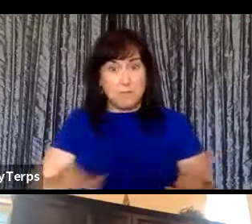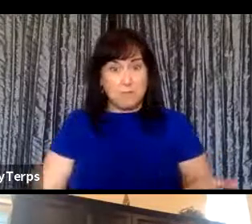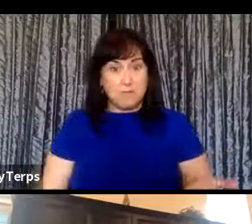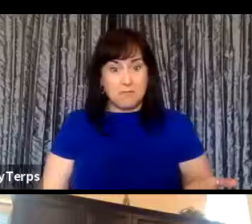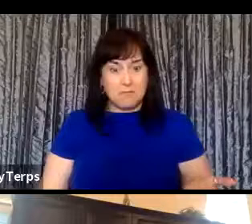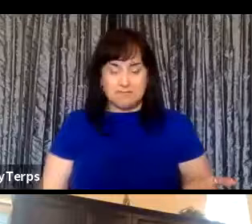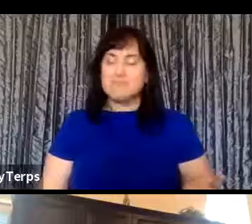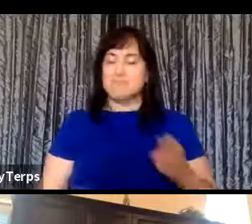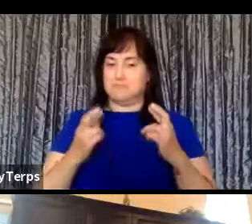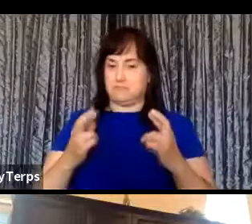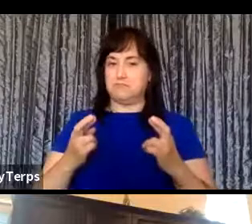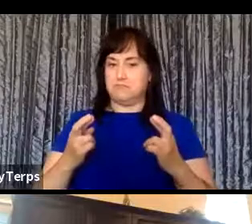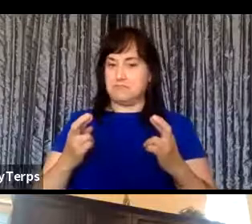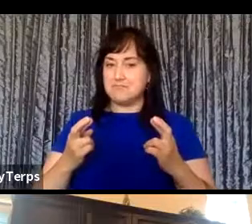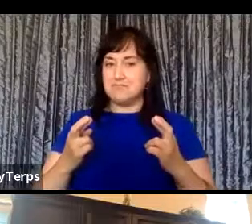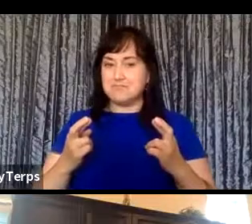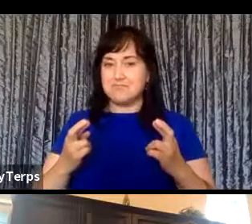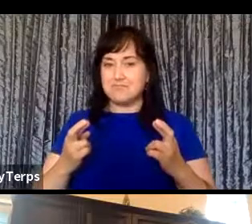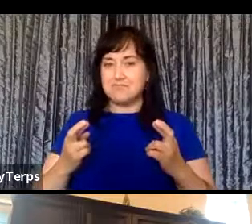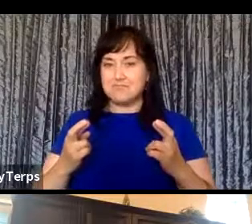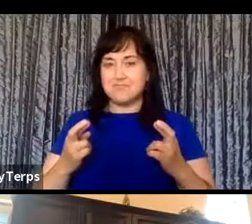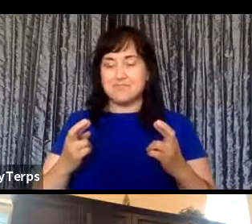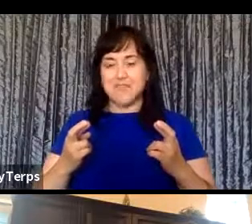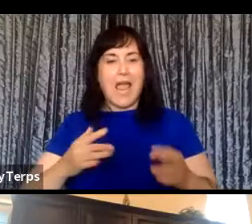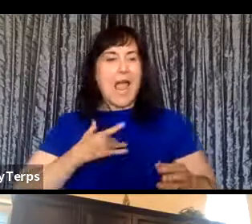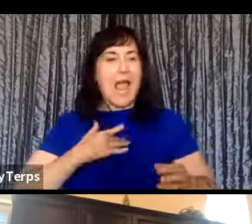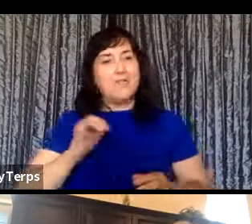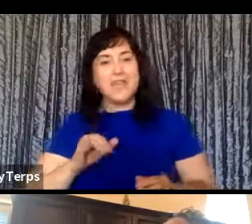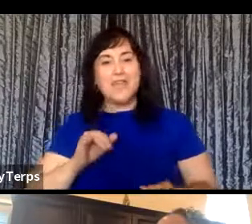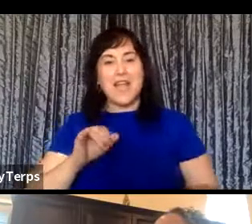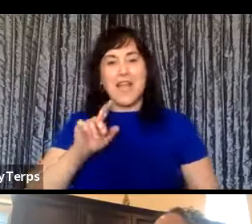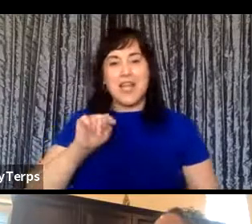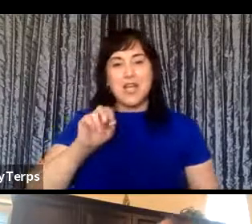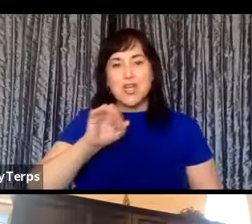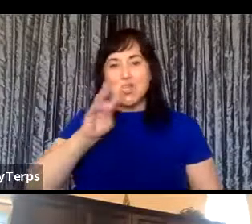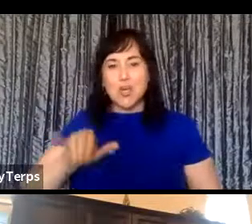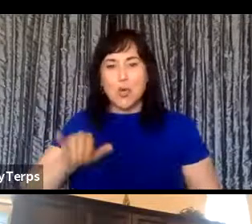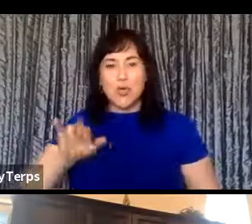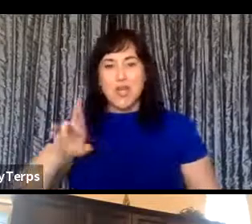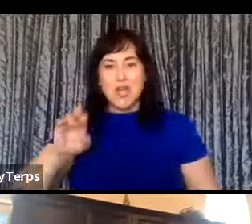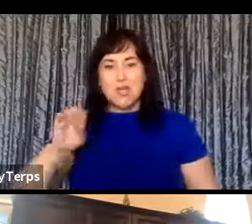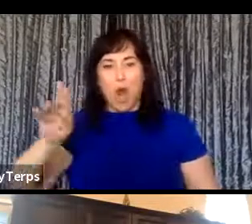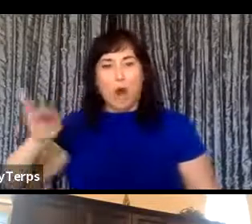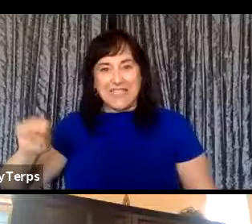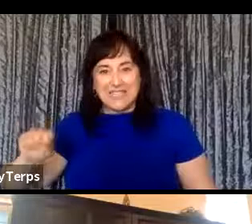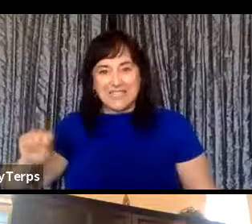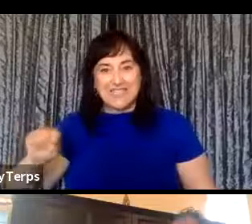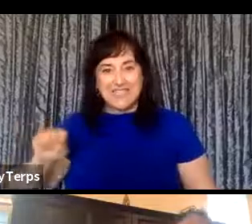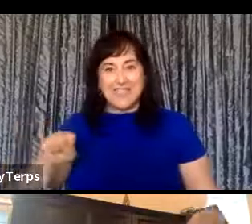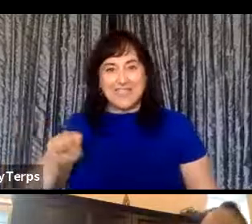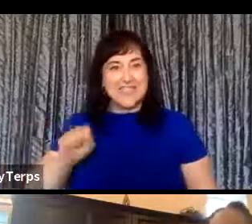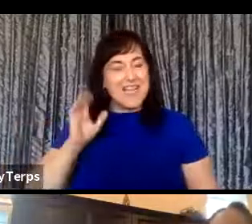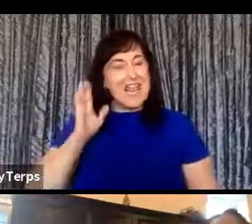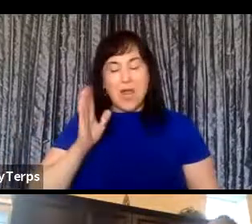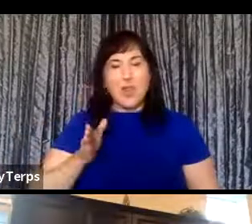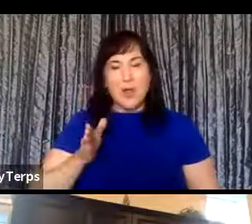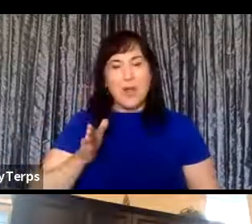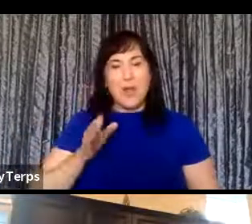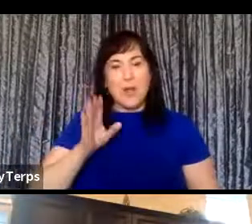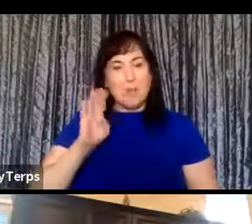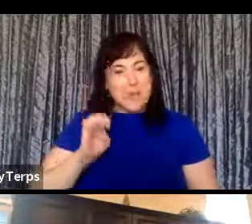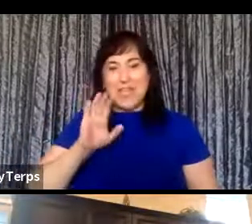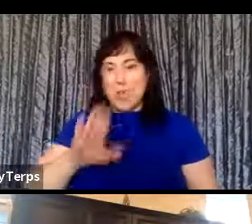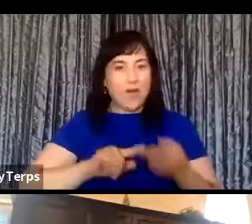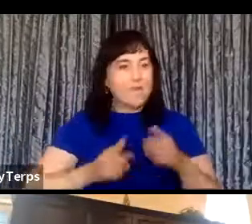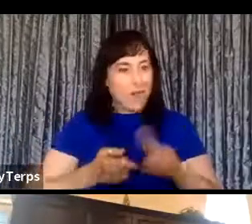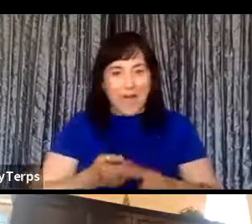is your friend. Honestly, Christy, I feel like Tony Robbins when I say that. The warmth is your friend. Use the warmth. The warmth will get you where you need to be. But it's